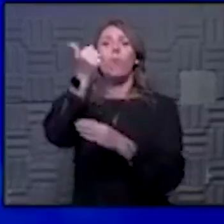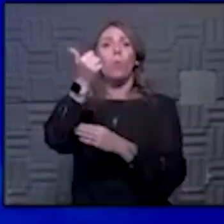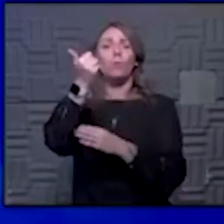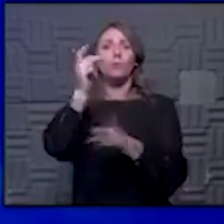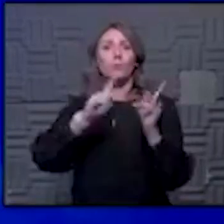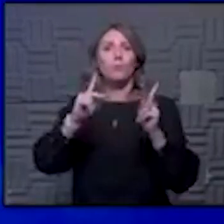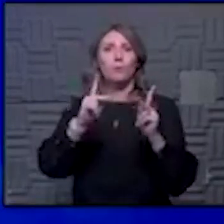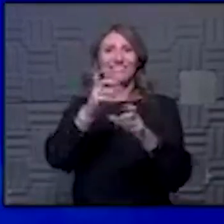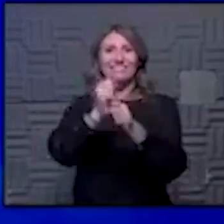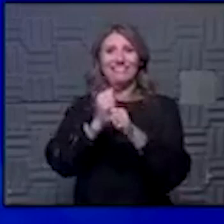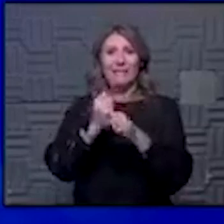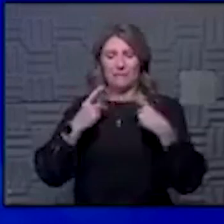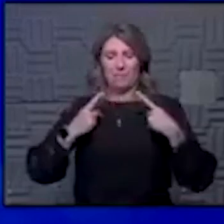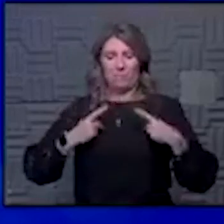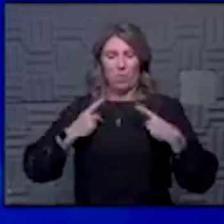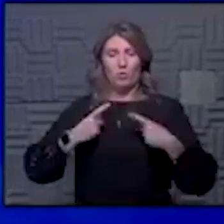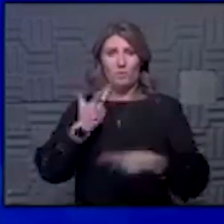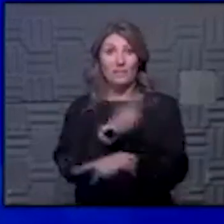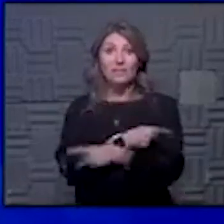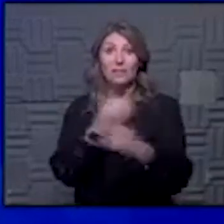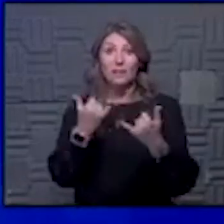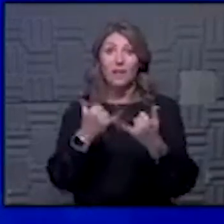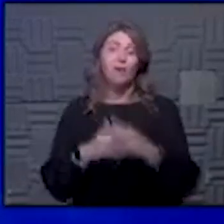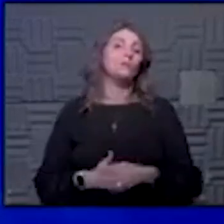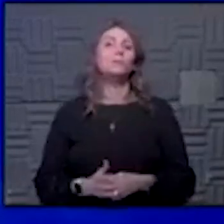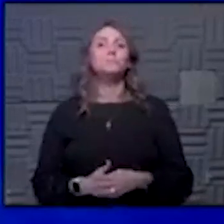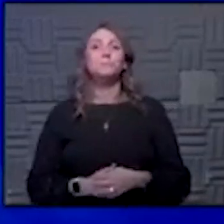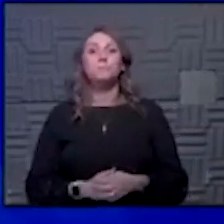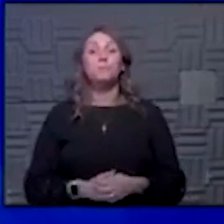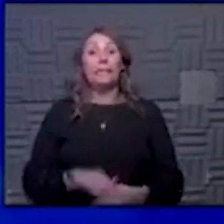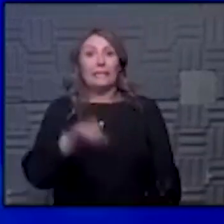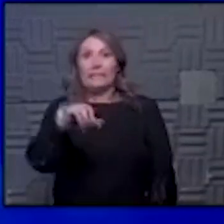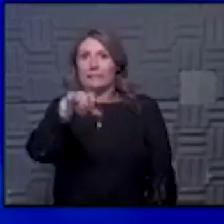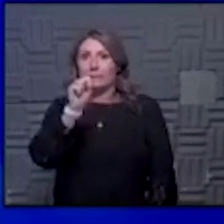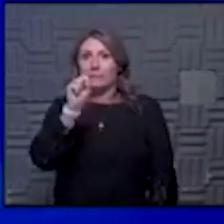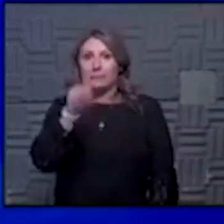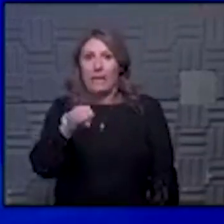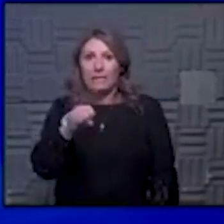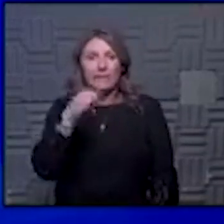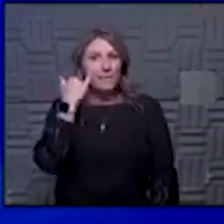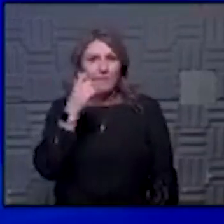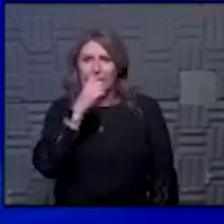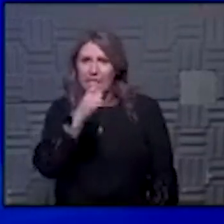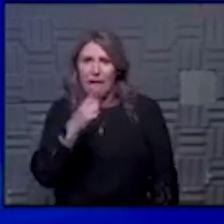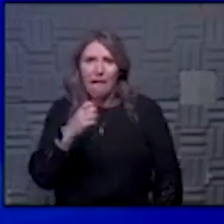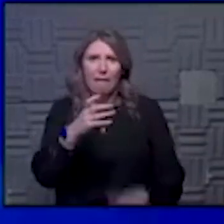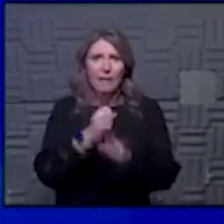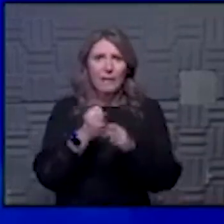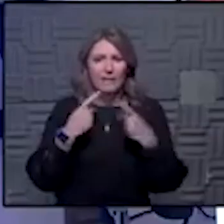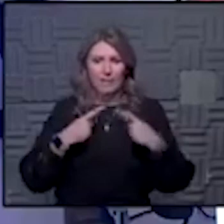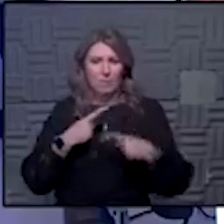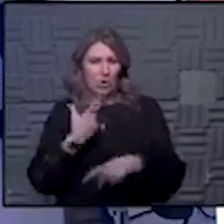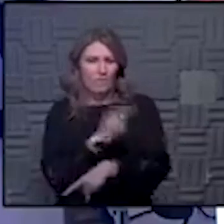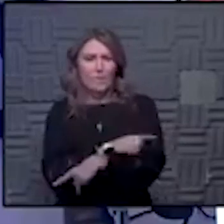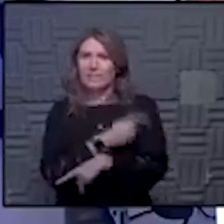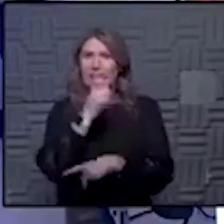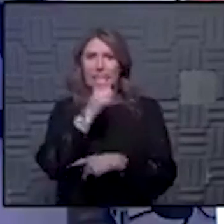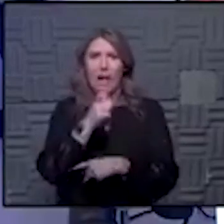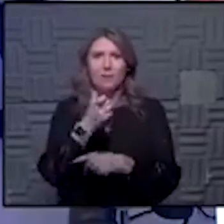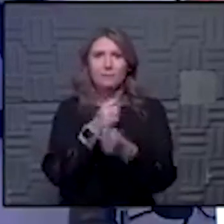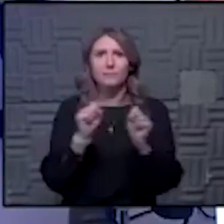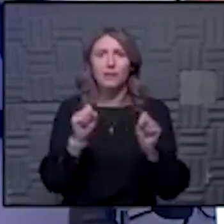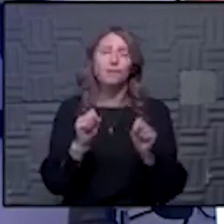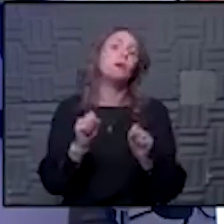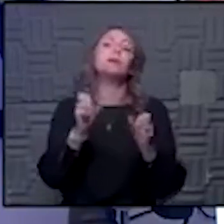pneumonia vaccine now? Oh, I don't think yes. In fact, I think it would be unsafe not to receive the pneumonia vaccine, don't you think? Yeah, absolutely. Talk